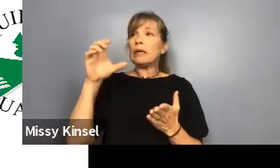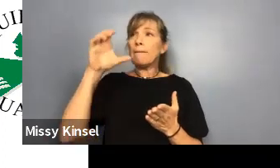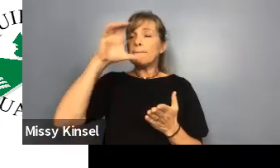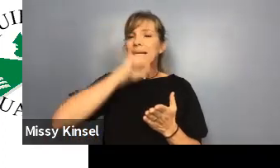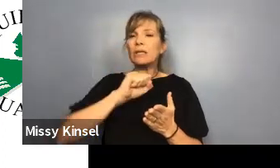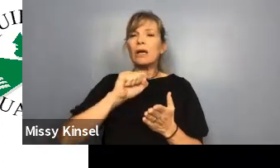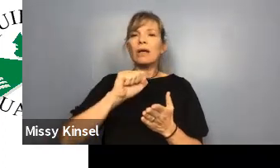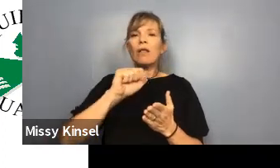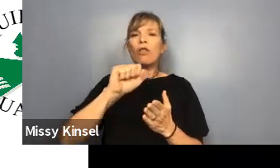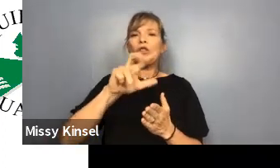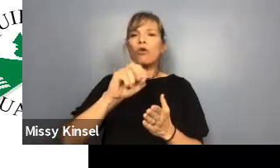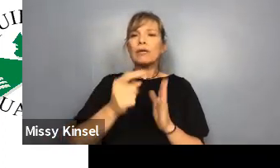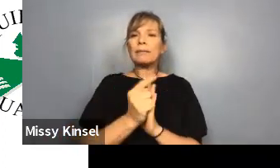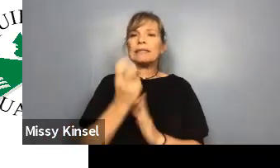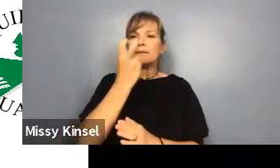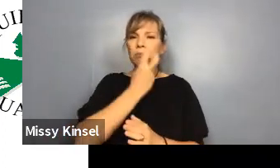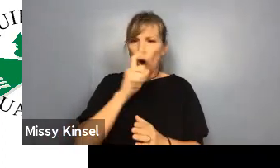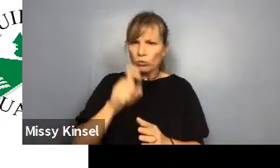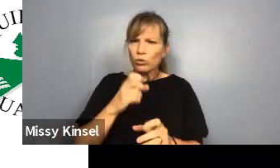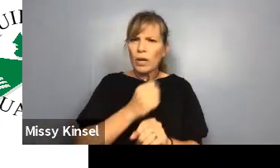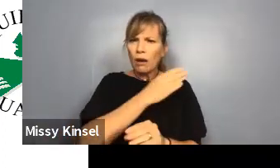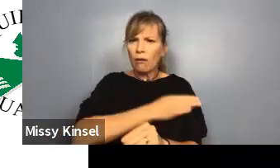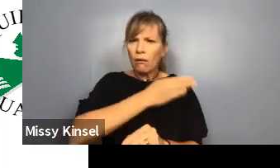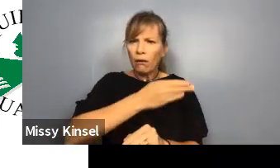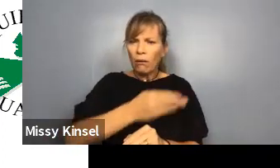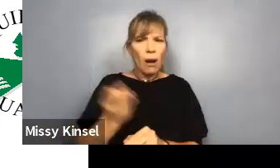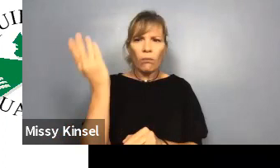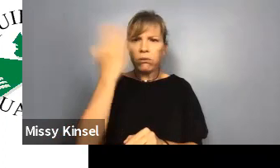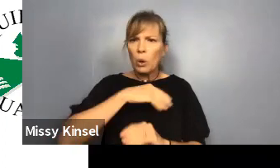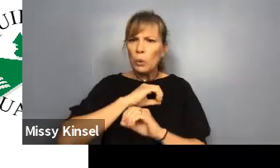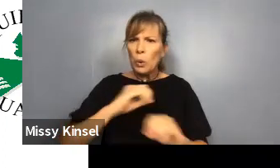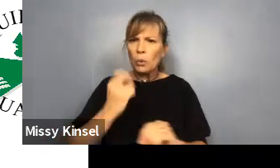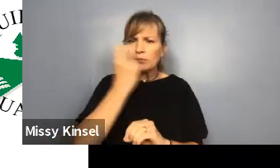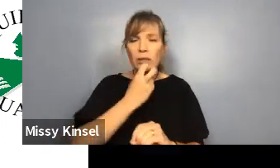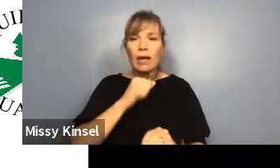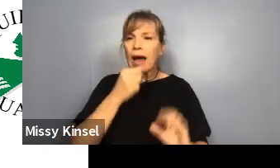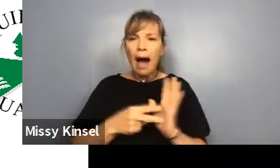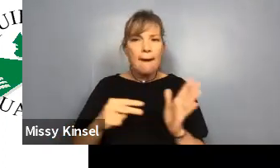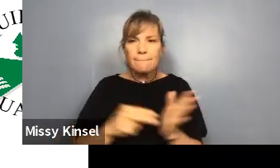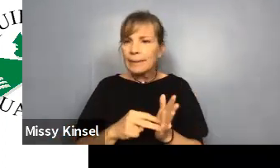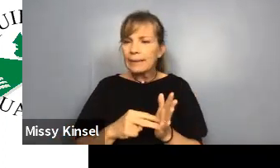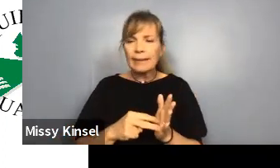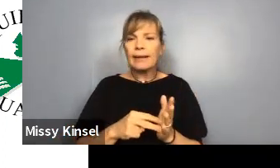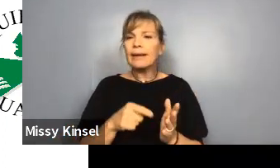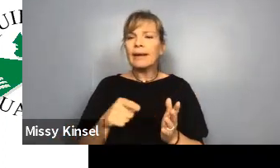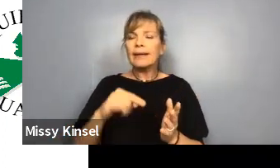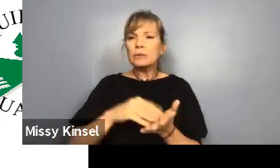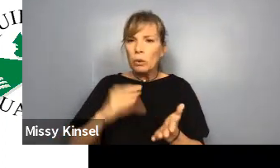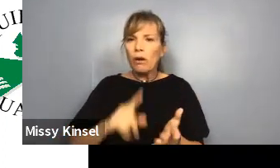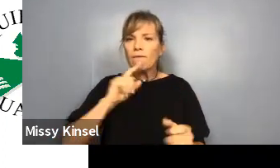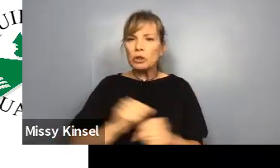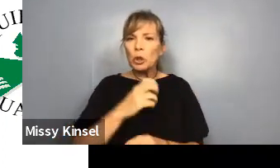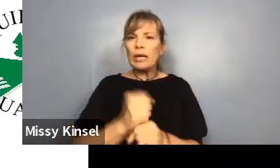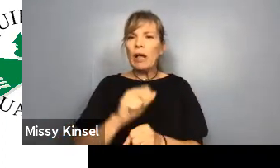minutes of speech that they were supposed to get and they didn't get, that doesn't necessarily mean that they will for sure get